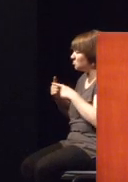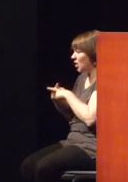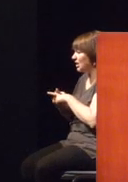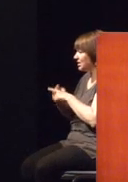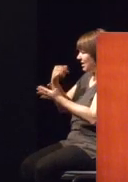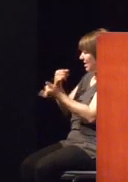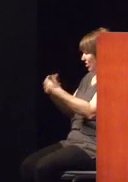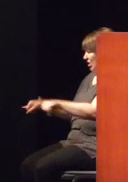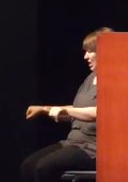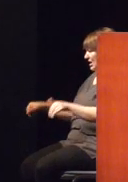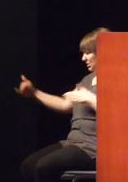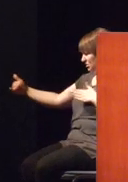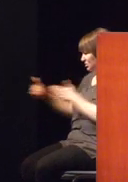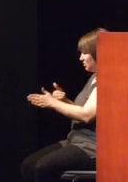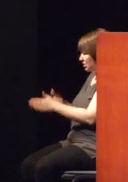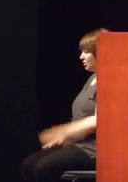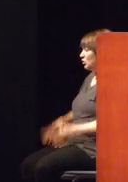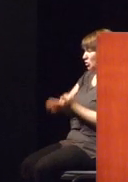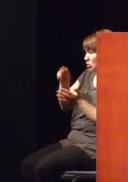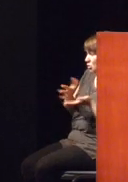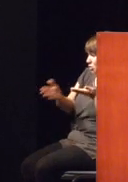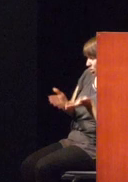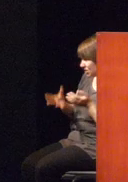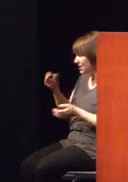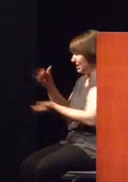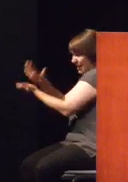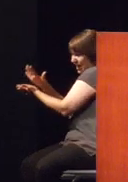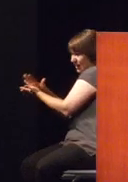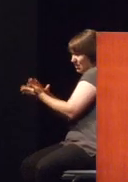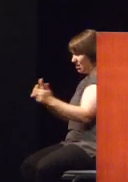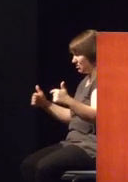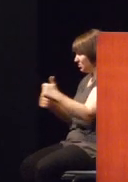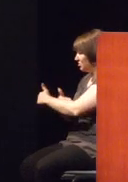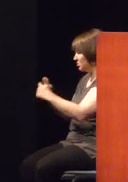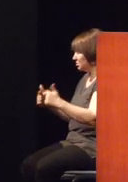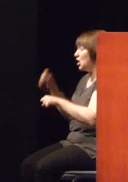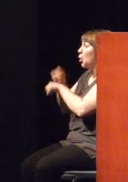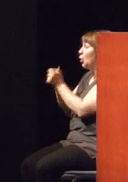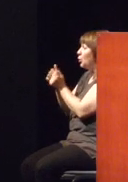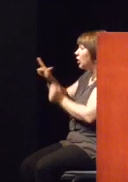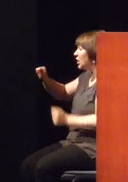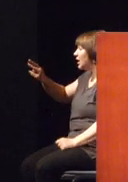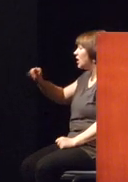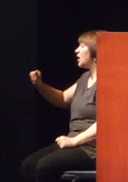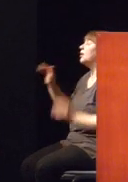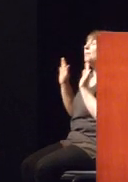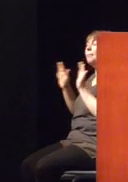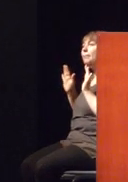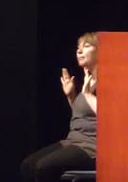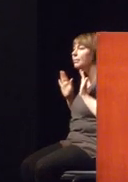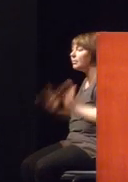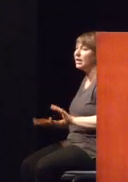Between student services and in academic affairs, and working with Lara has been unbelievable, and with Ryan